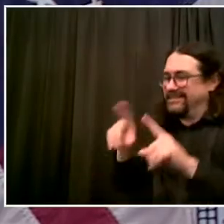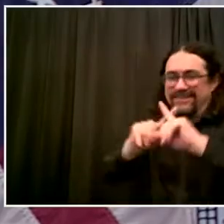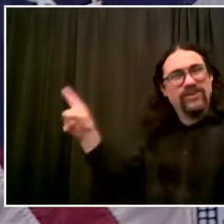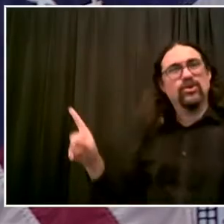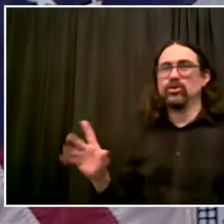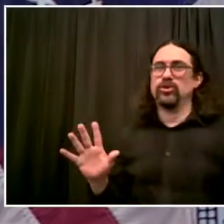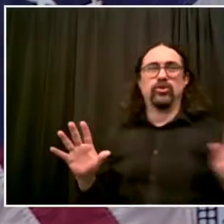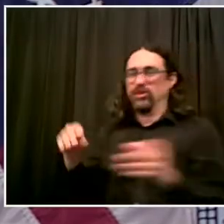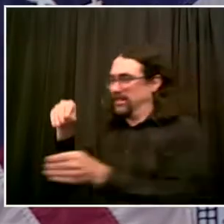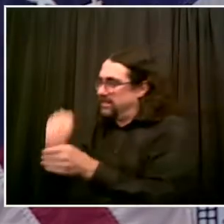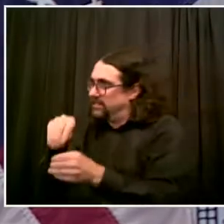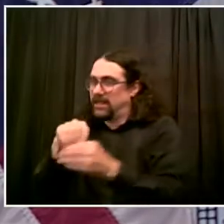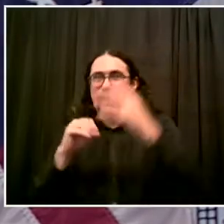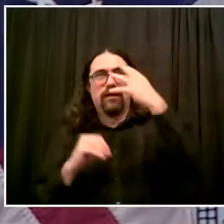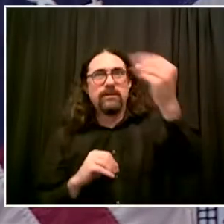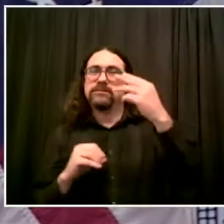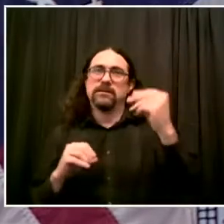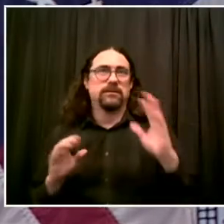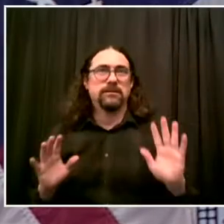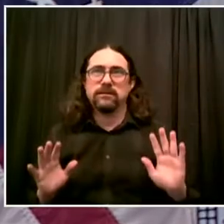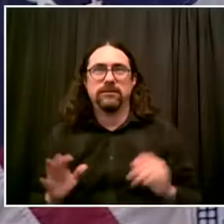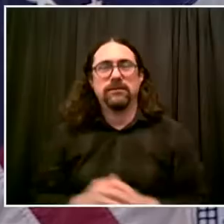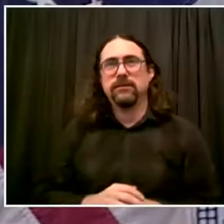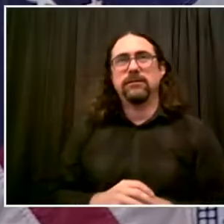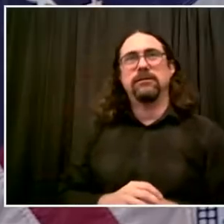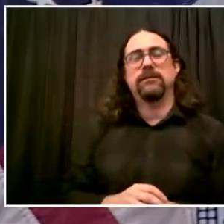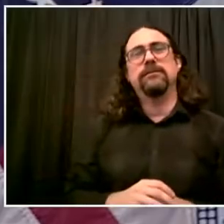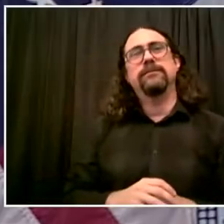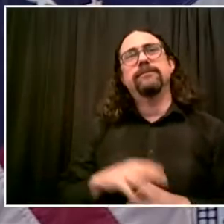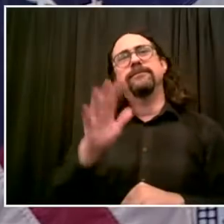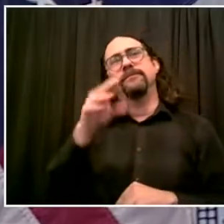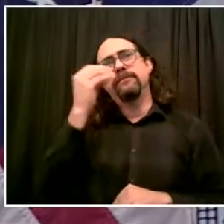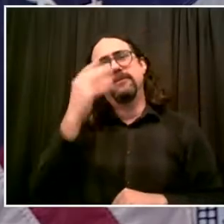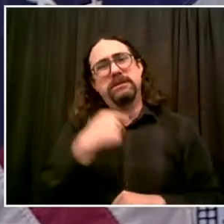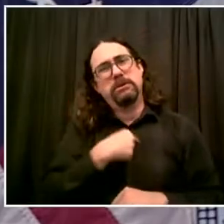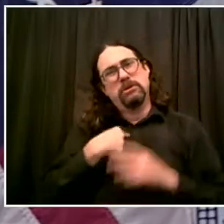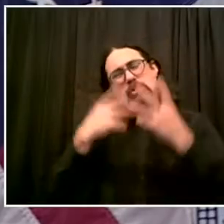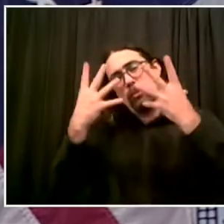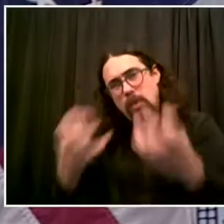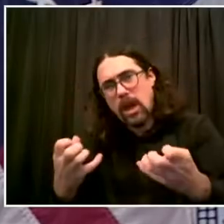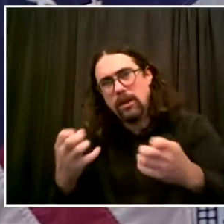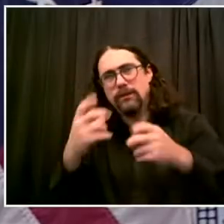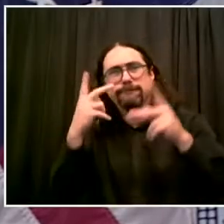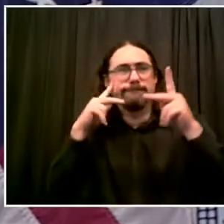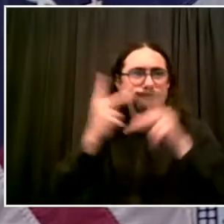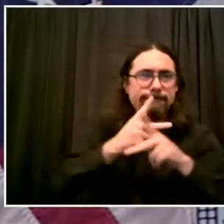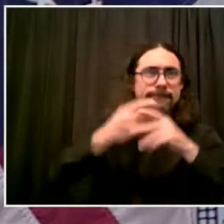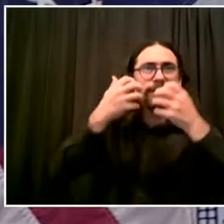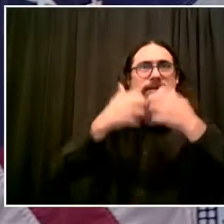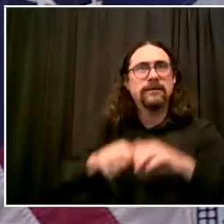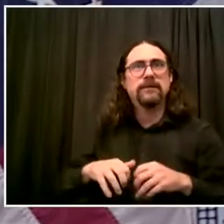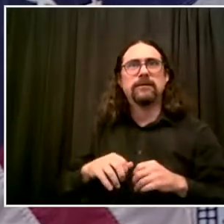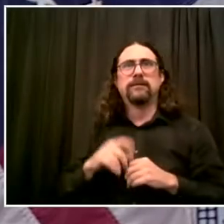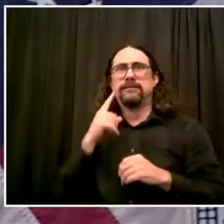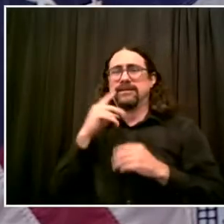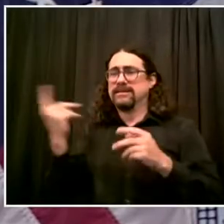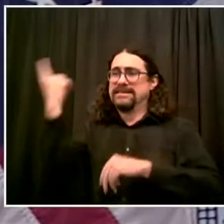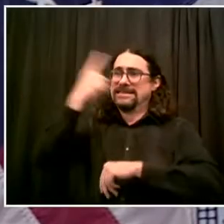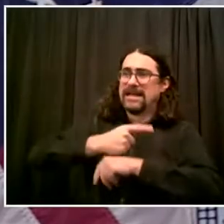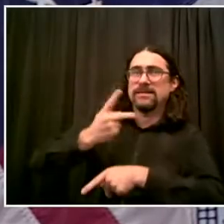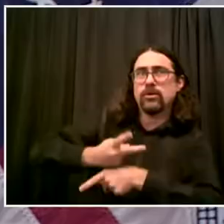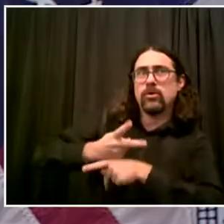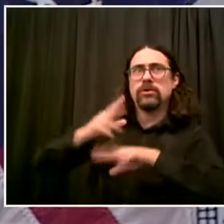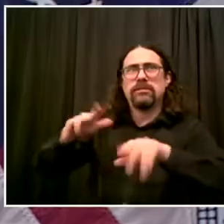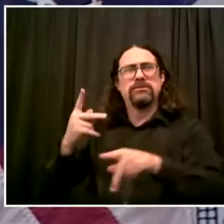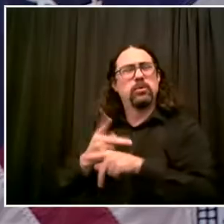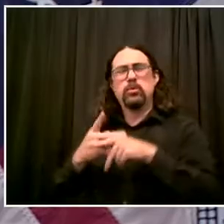do this, but our conditions compared to the rest of New York State, as you referenced, we have this is one of the cases, Christina, that it is